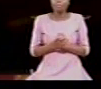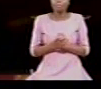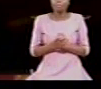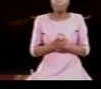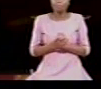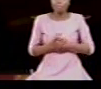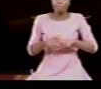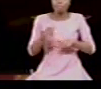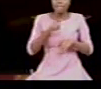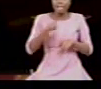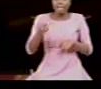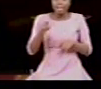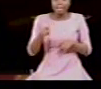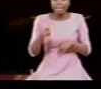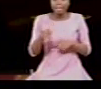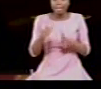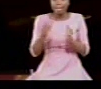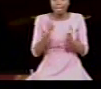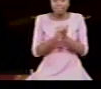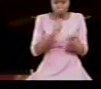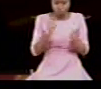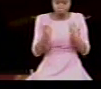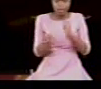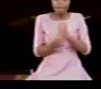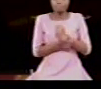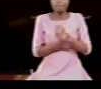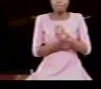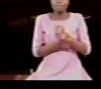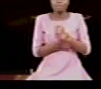He that is transformed,